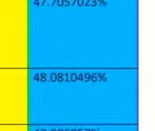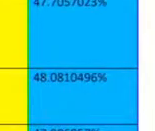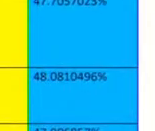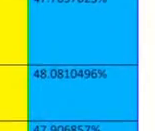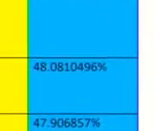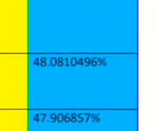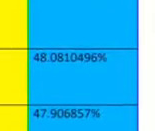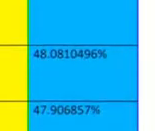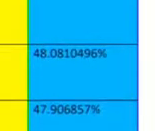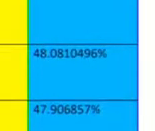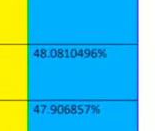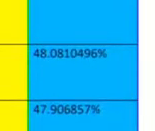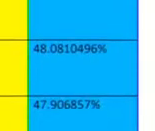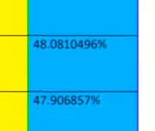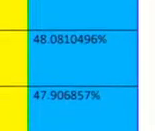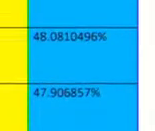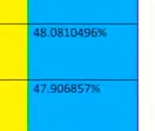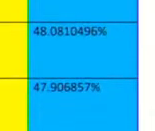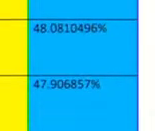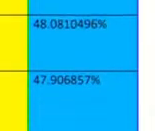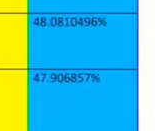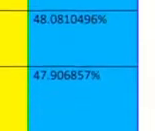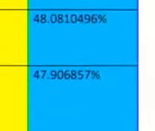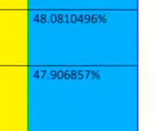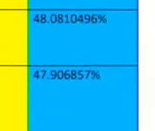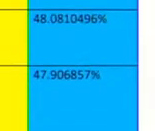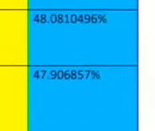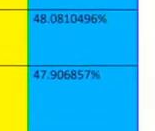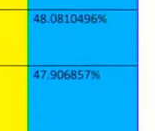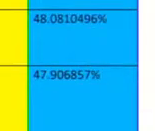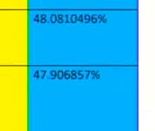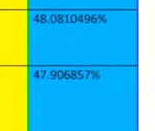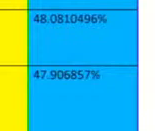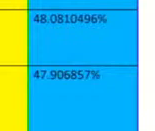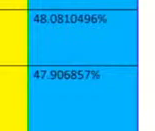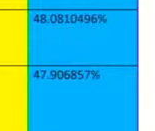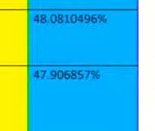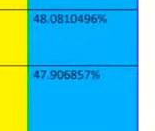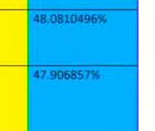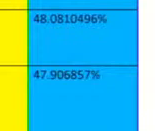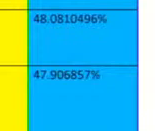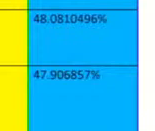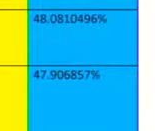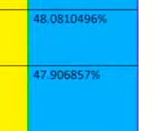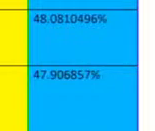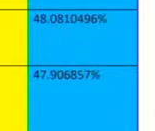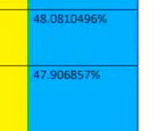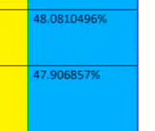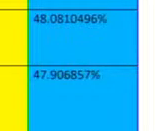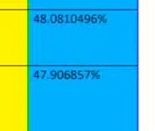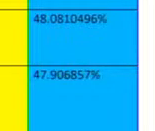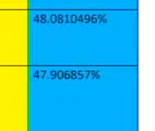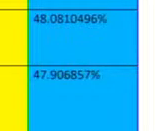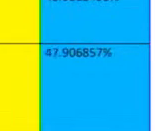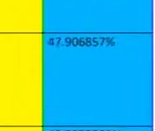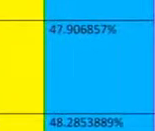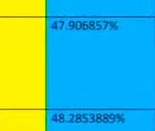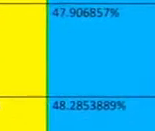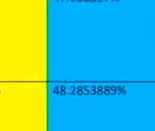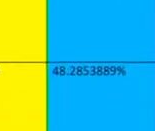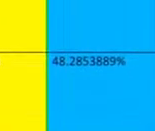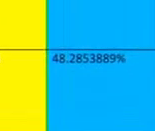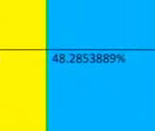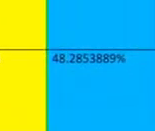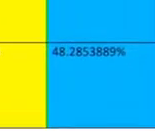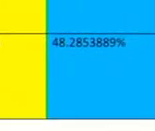rejected votes, whatever permutation, and there are 7. We wish to submit, Your Ladyship, my lords,